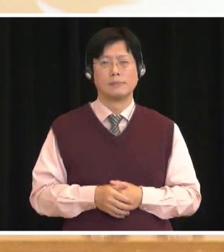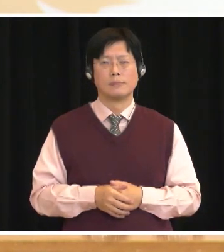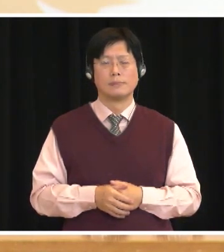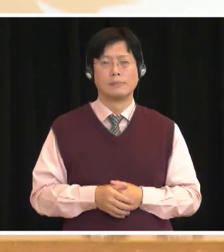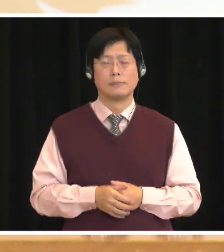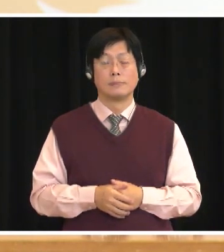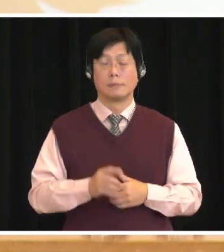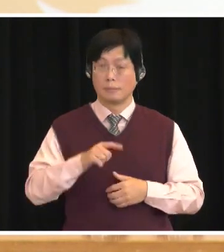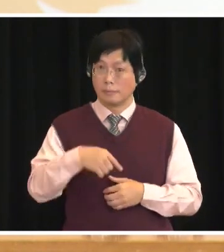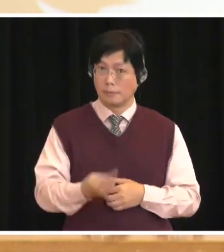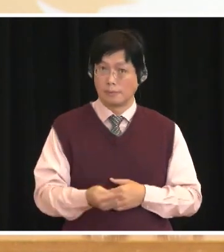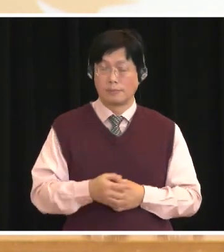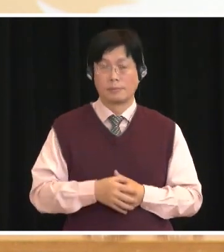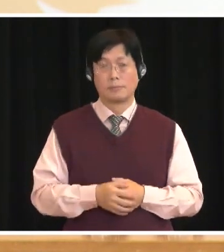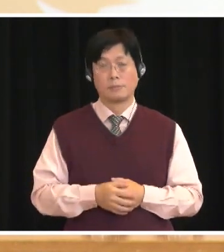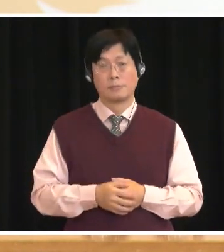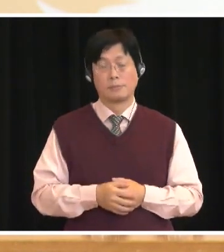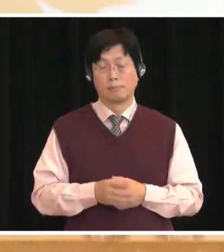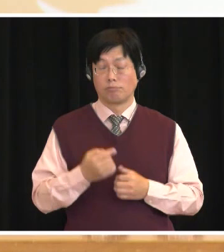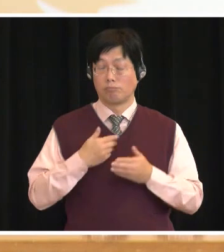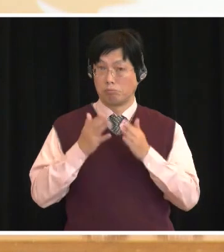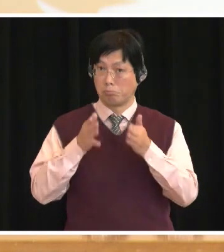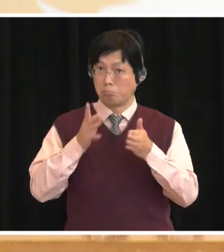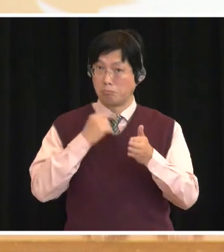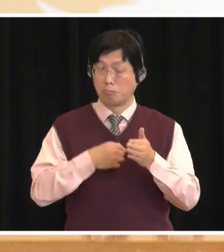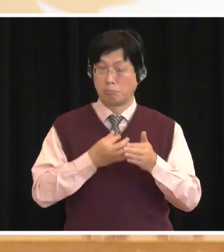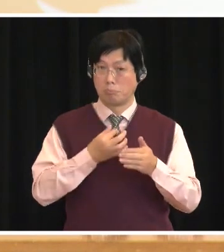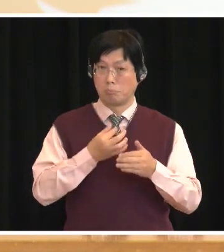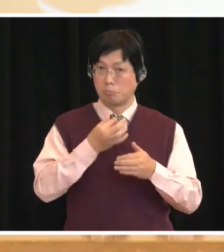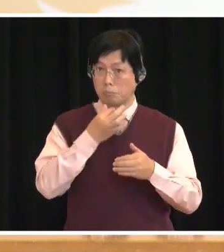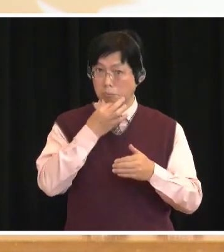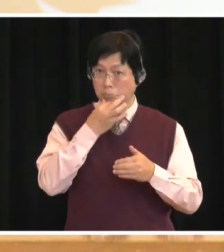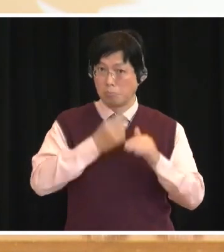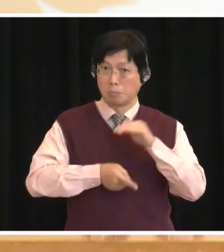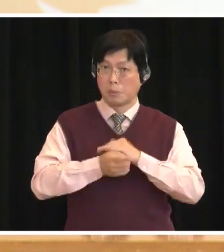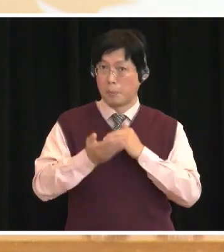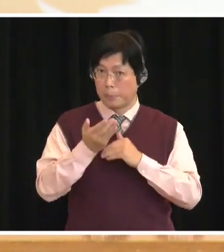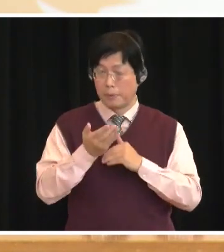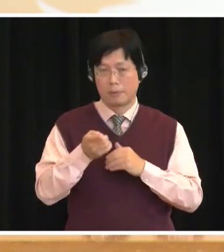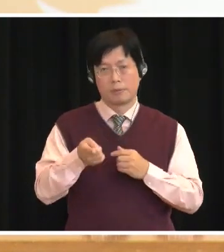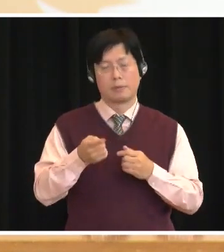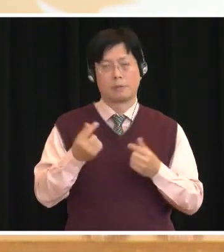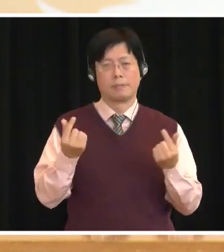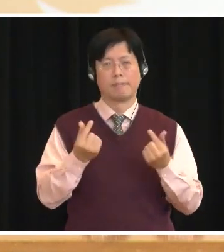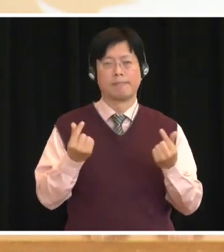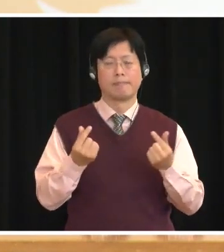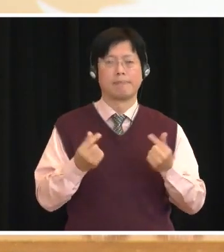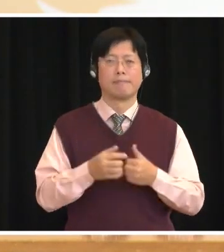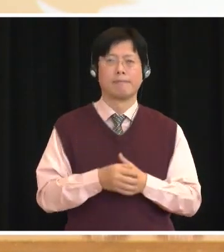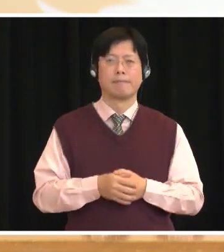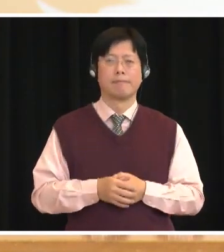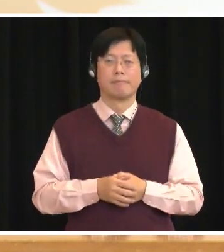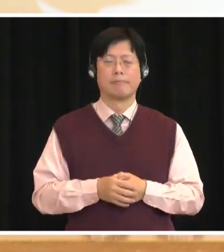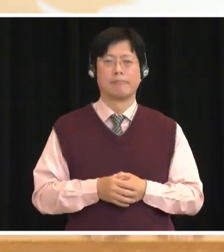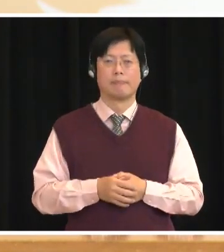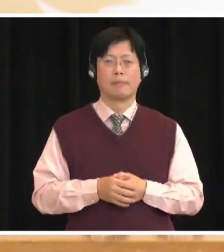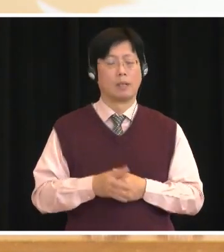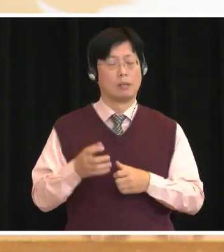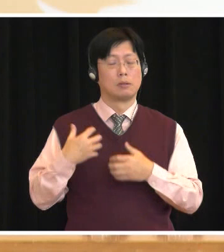court. The question is, who is deciding that a child who apparently is